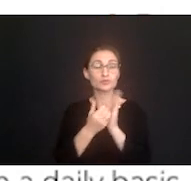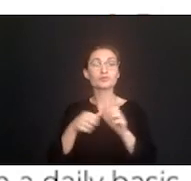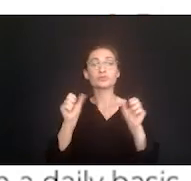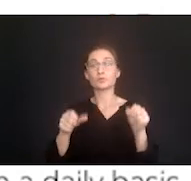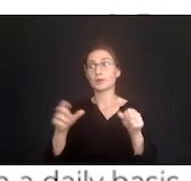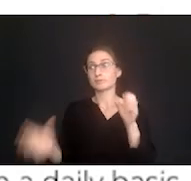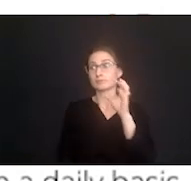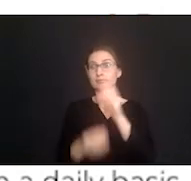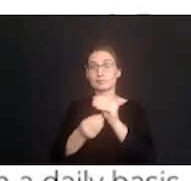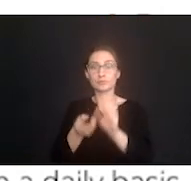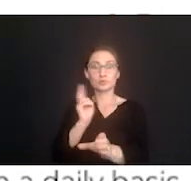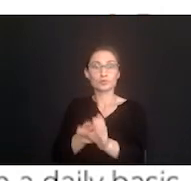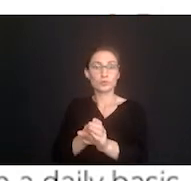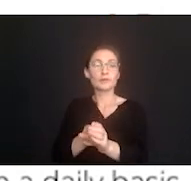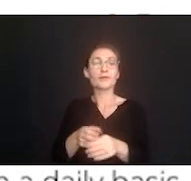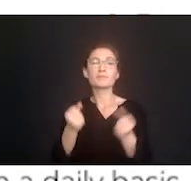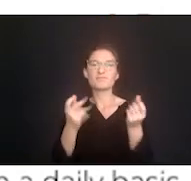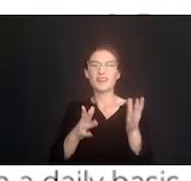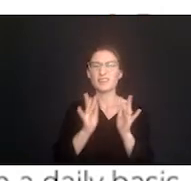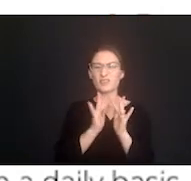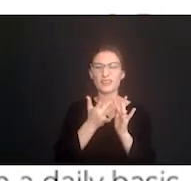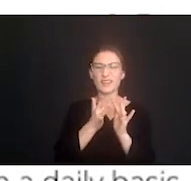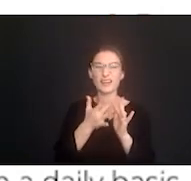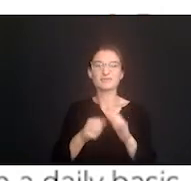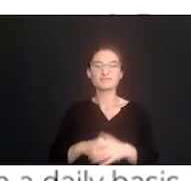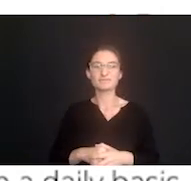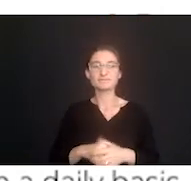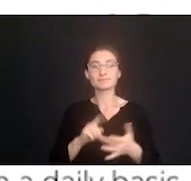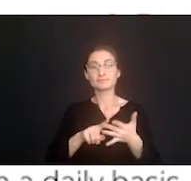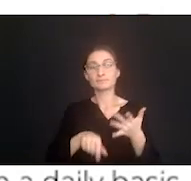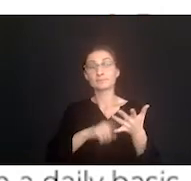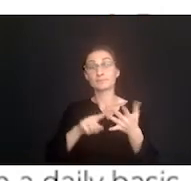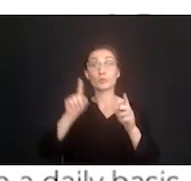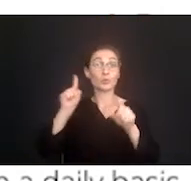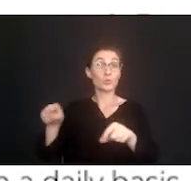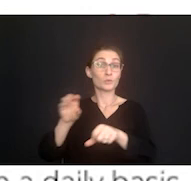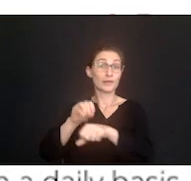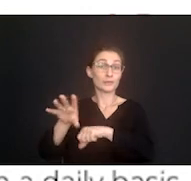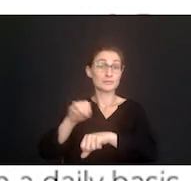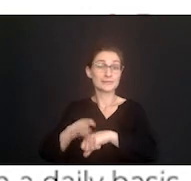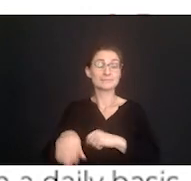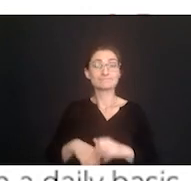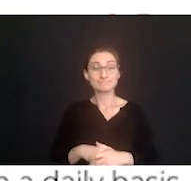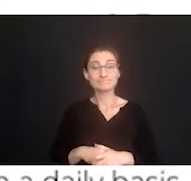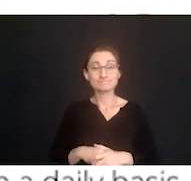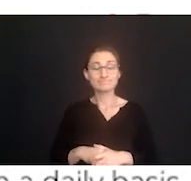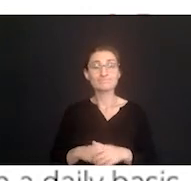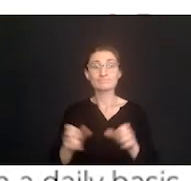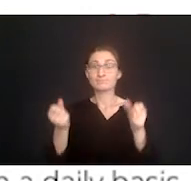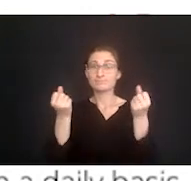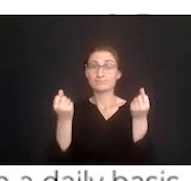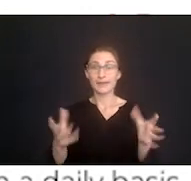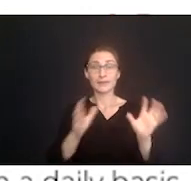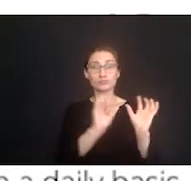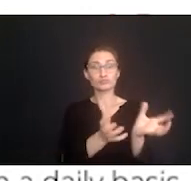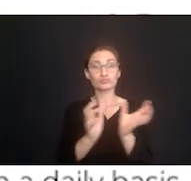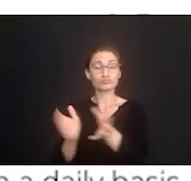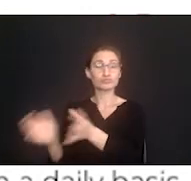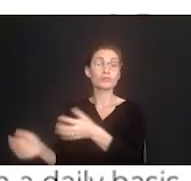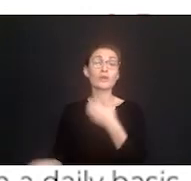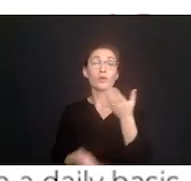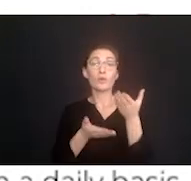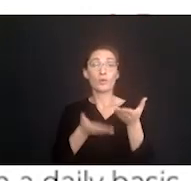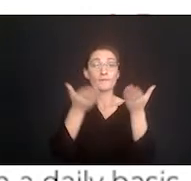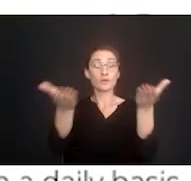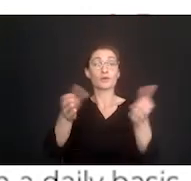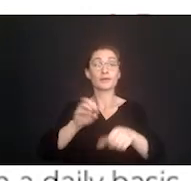join. Again, with that, many of them are online as well. Go to counseling. There are many different chapters that offer not only